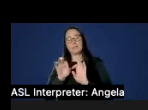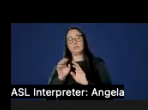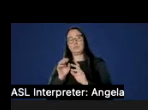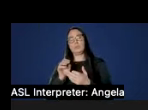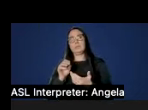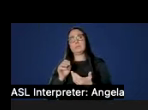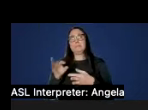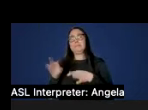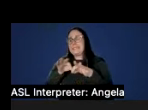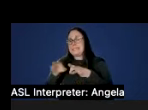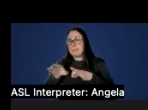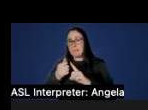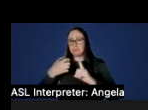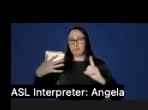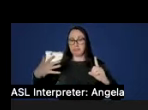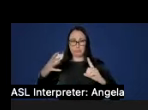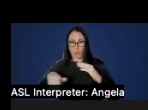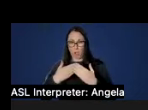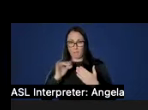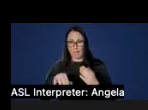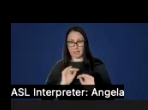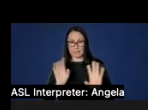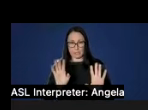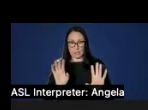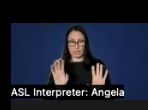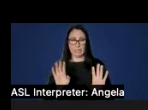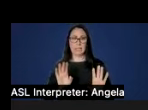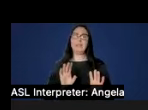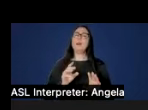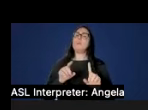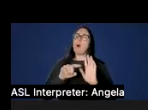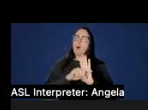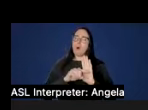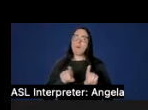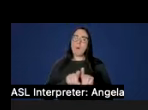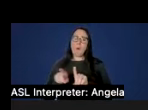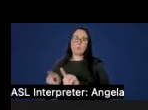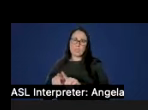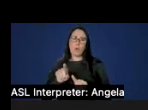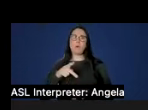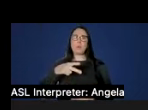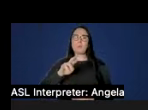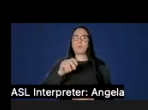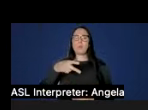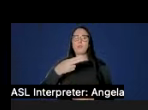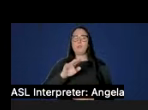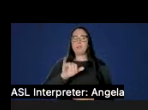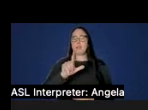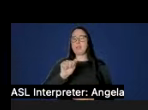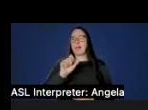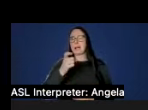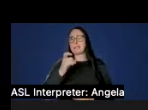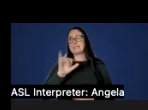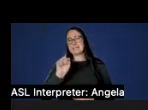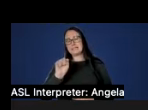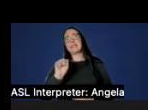but like we talked about those side effects and what to expect as a result of those prophylaxis